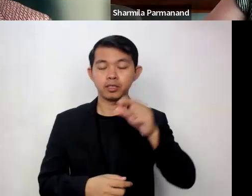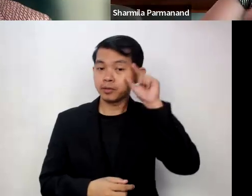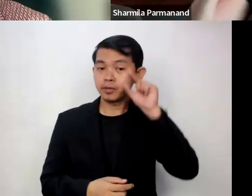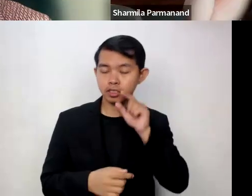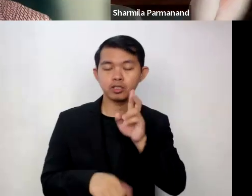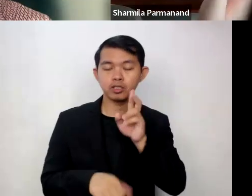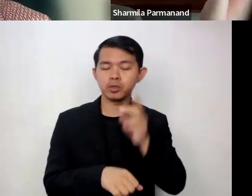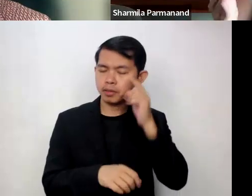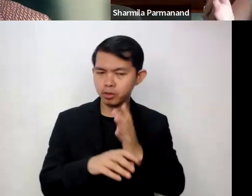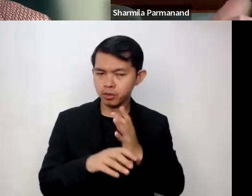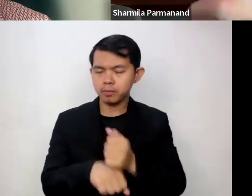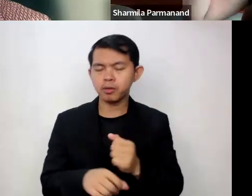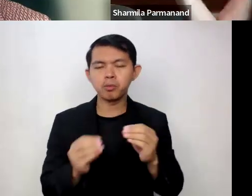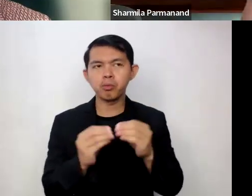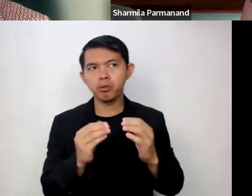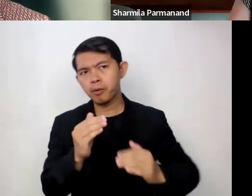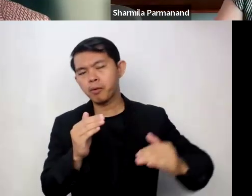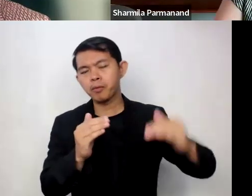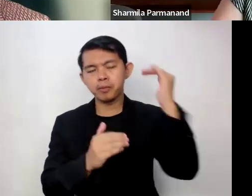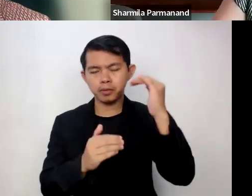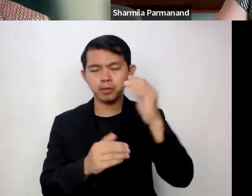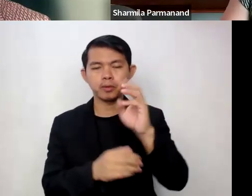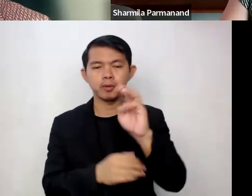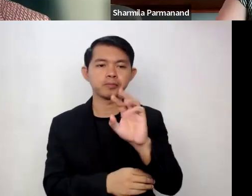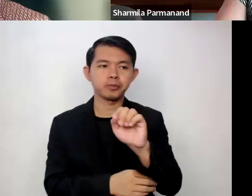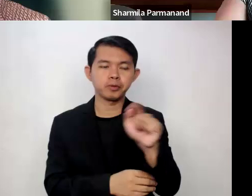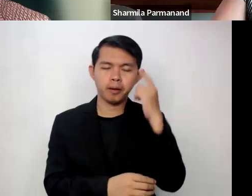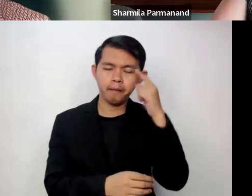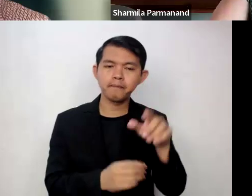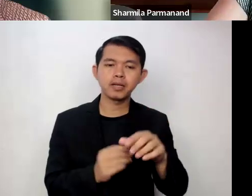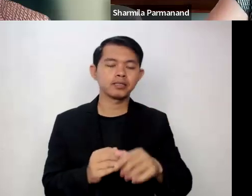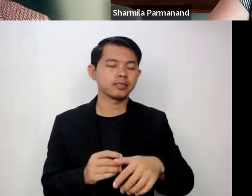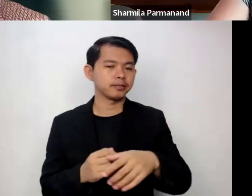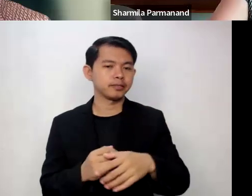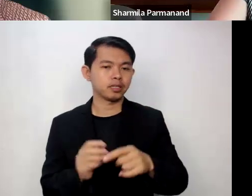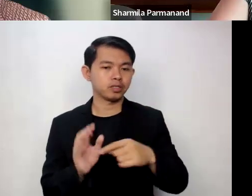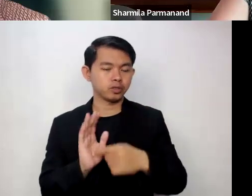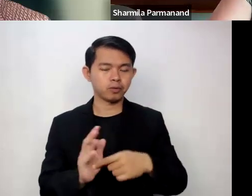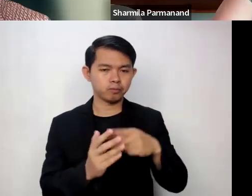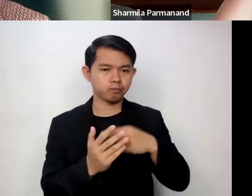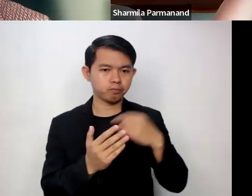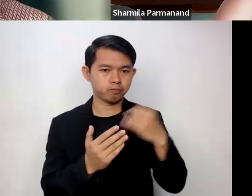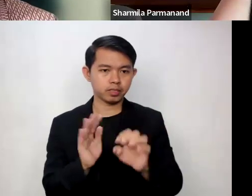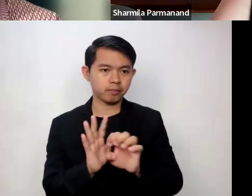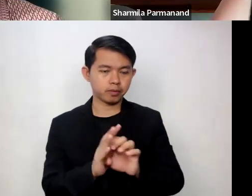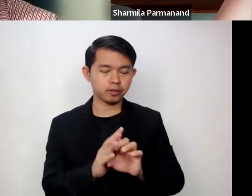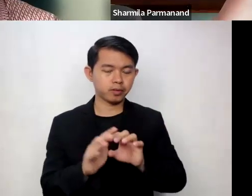moral hierarchy among states to justify imperialist projects. Yung invasion of Afghanistan was